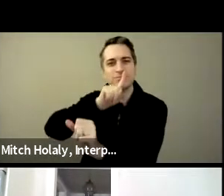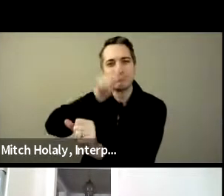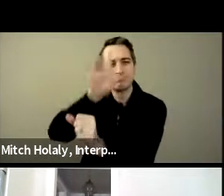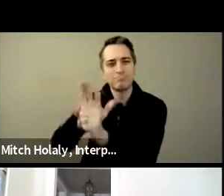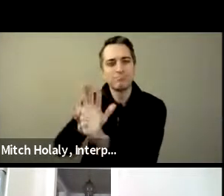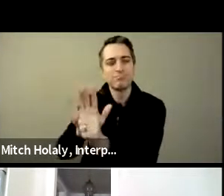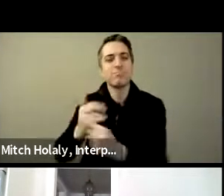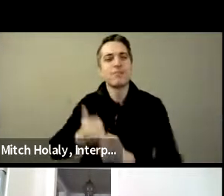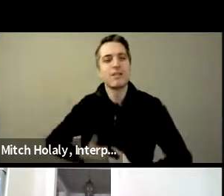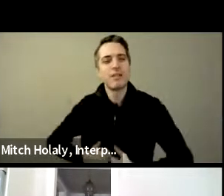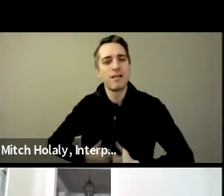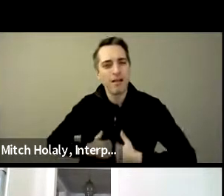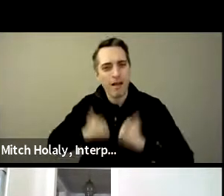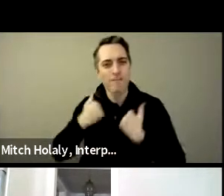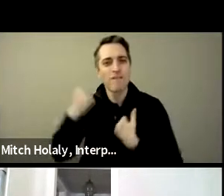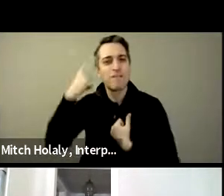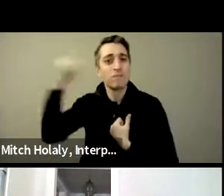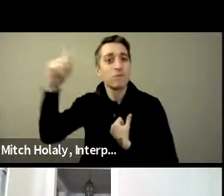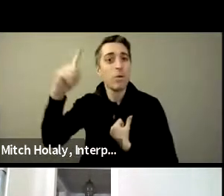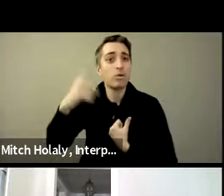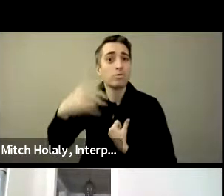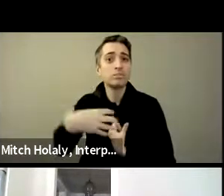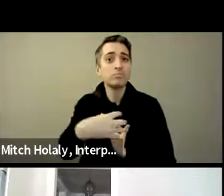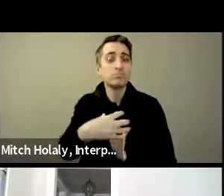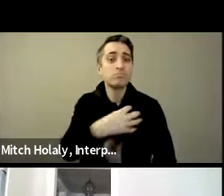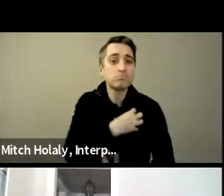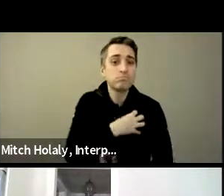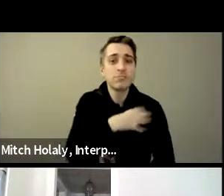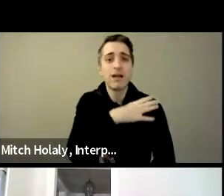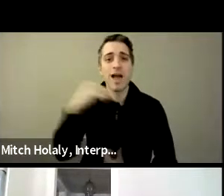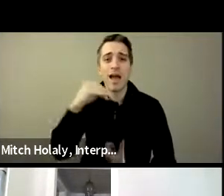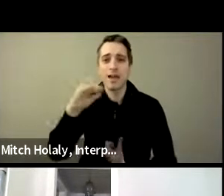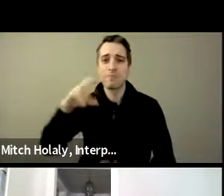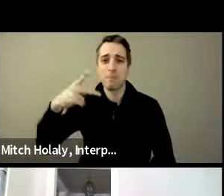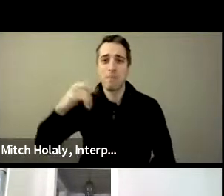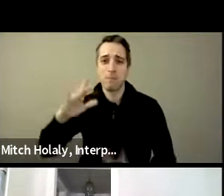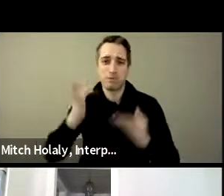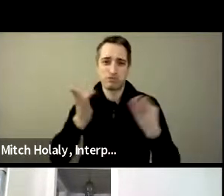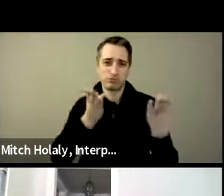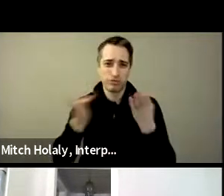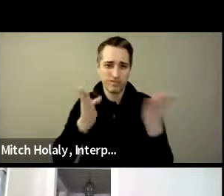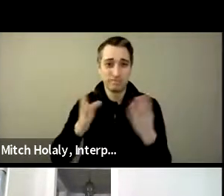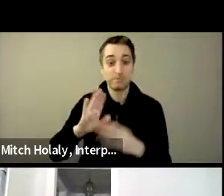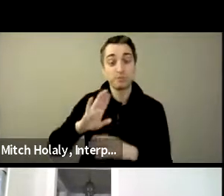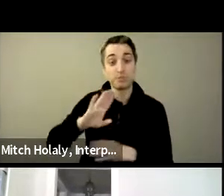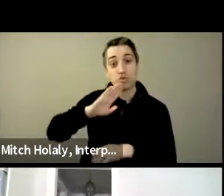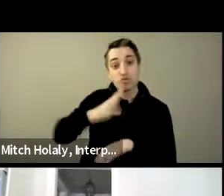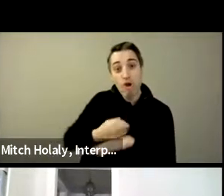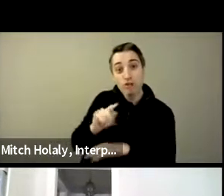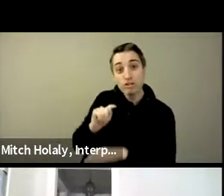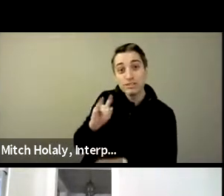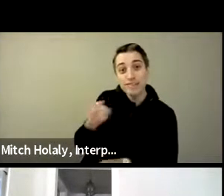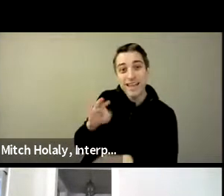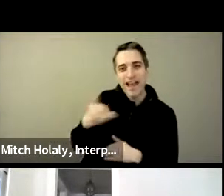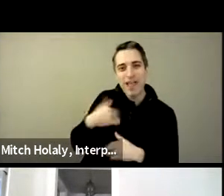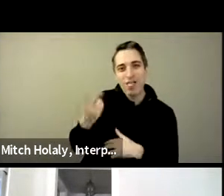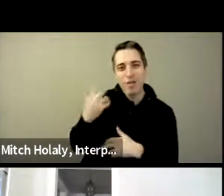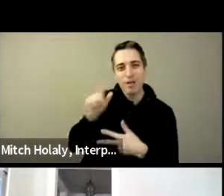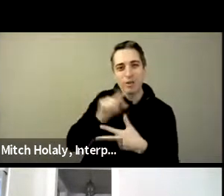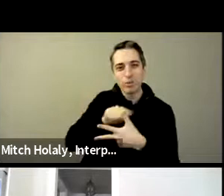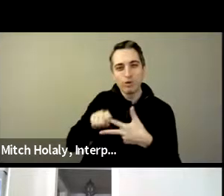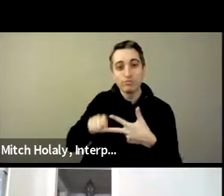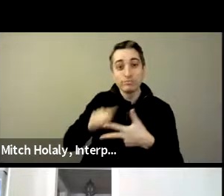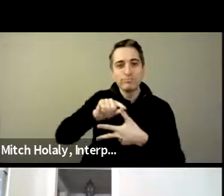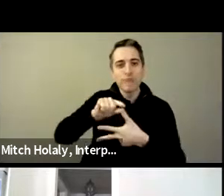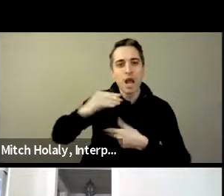and public service. His beloved daughter, Tiffany, summarized her father's essence with three words: